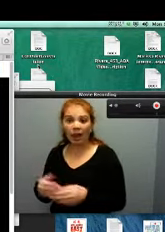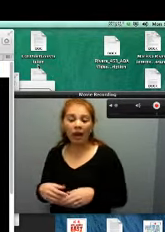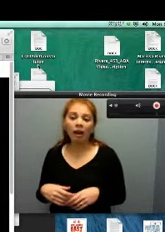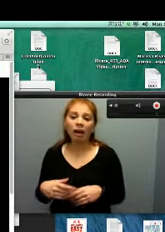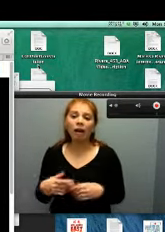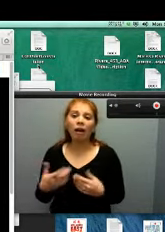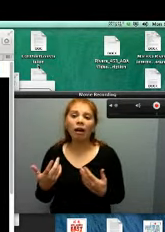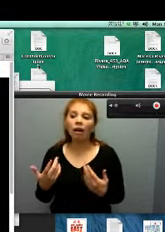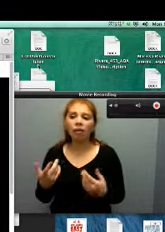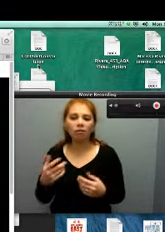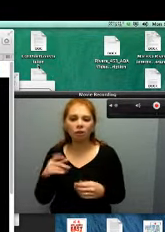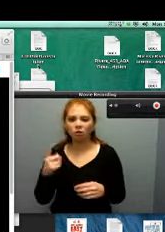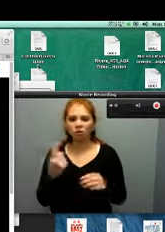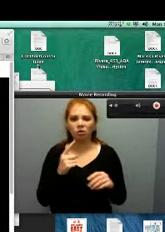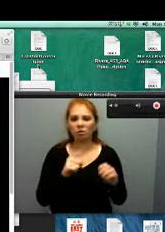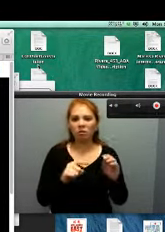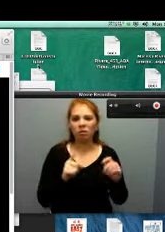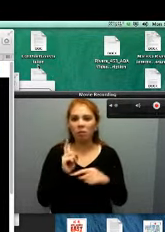negative